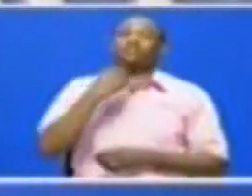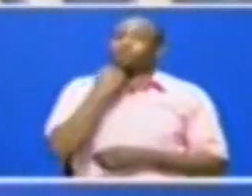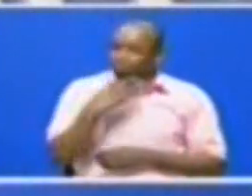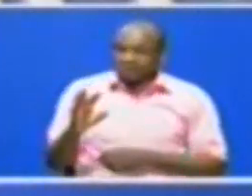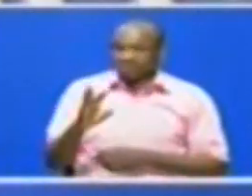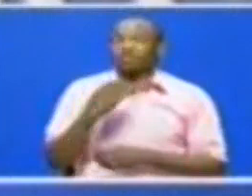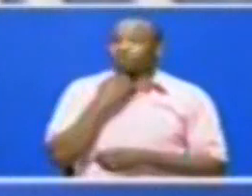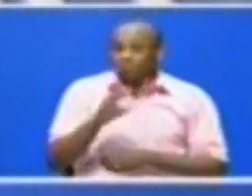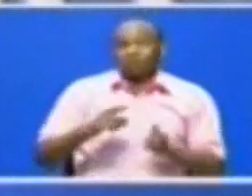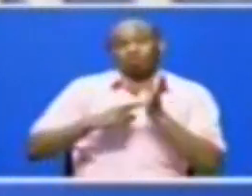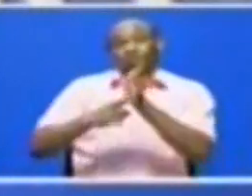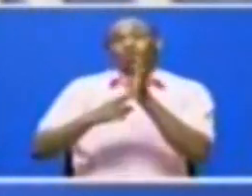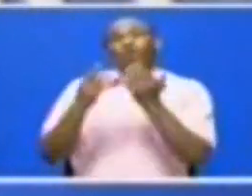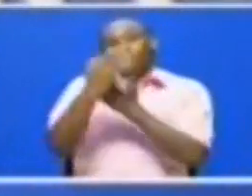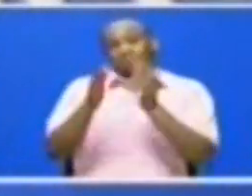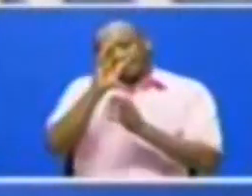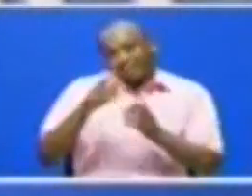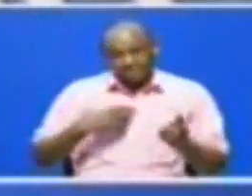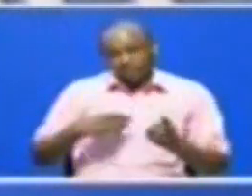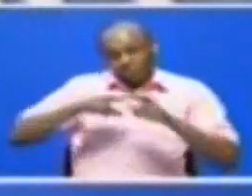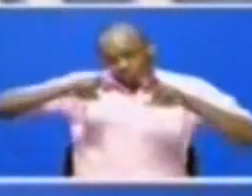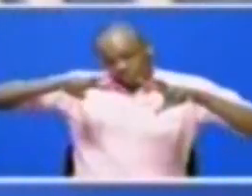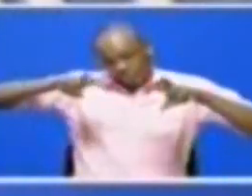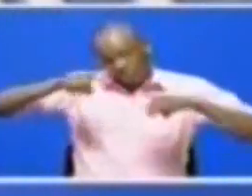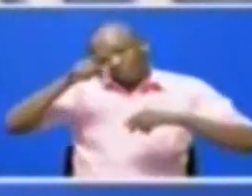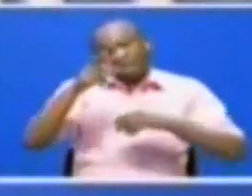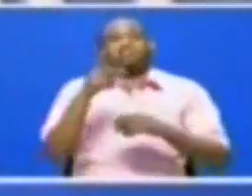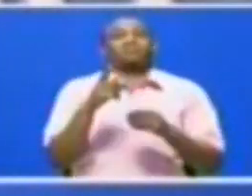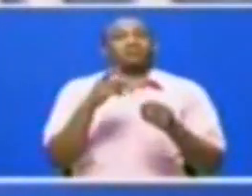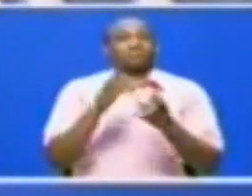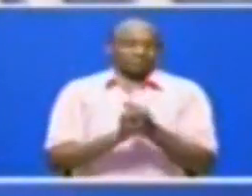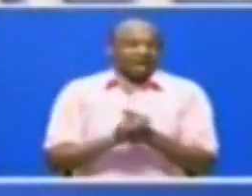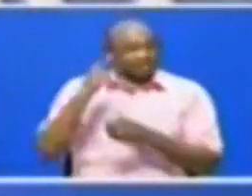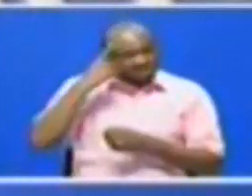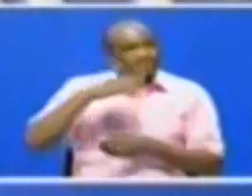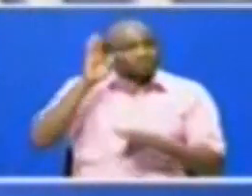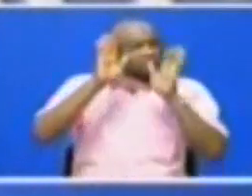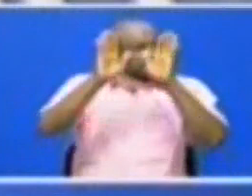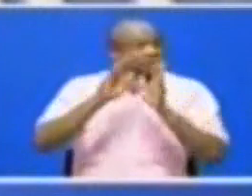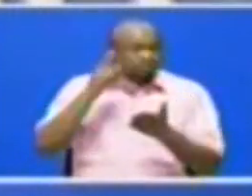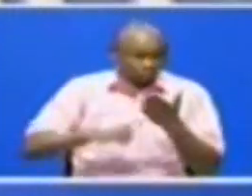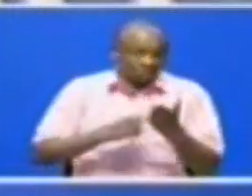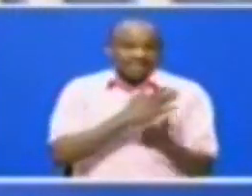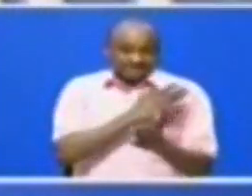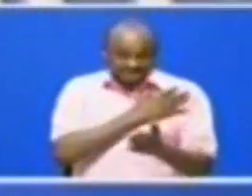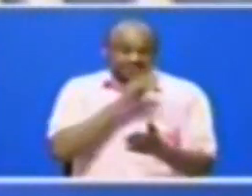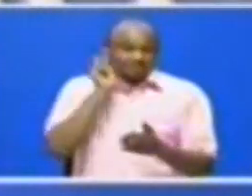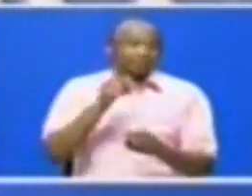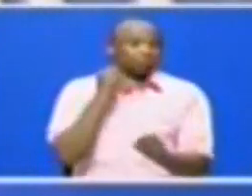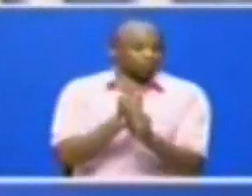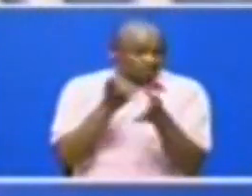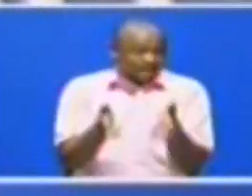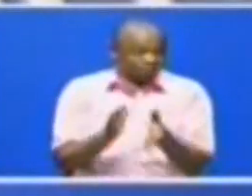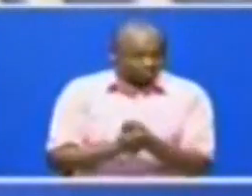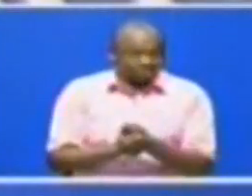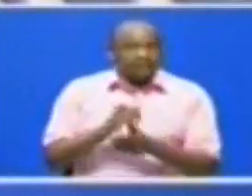disclosure to enable a complete scrutiny of the KIMS. Yes. I think the most important thing that NASA must undertake right now